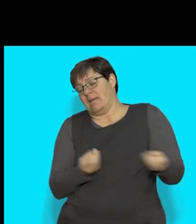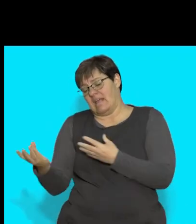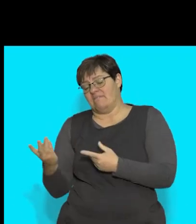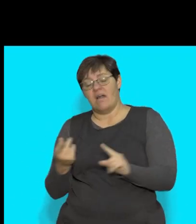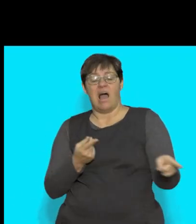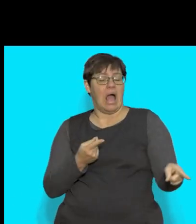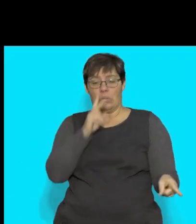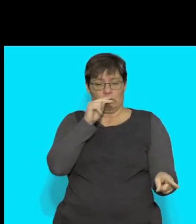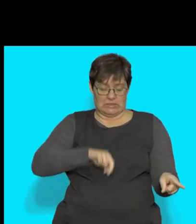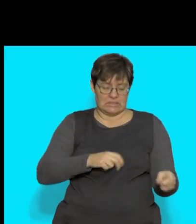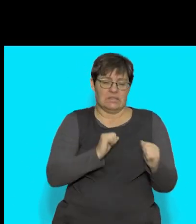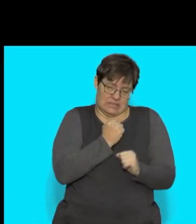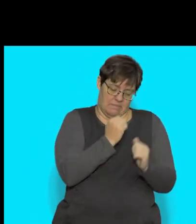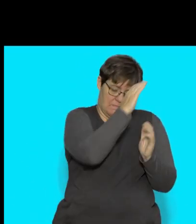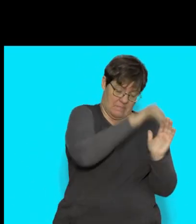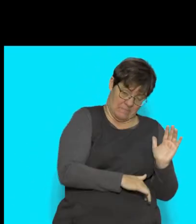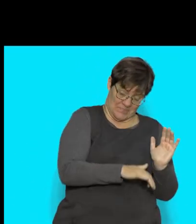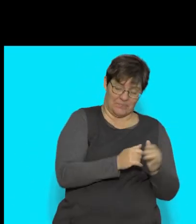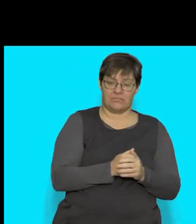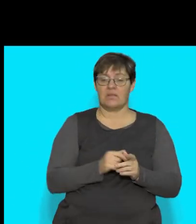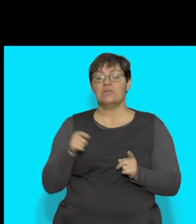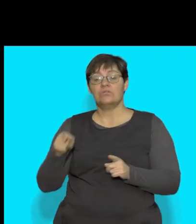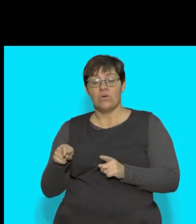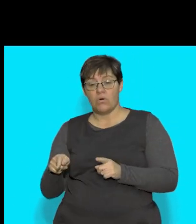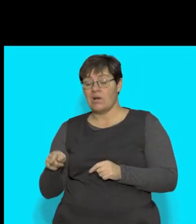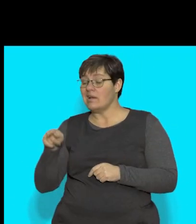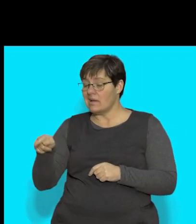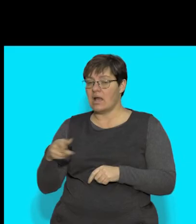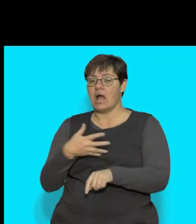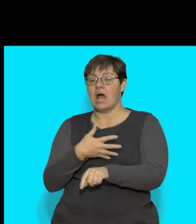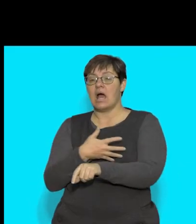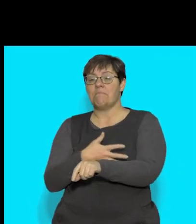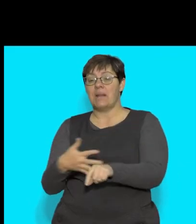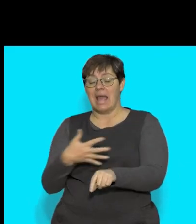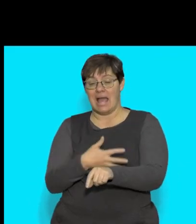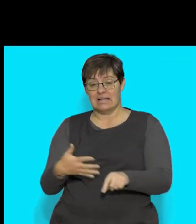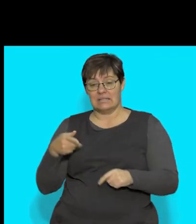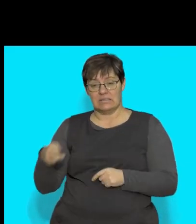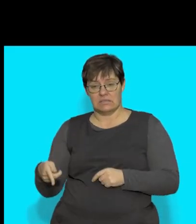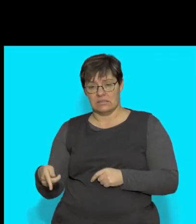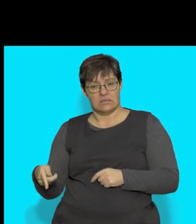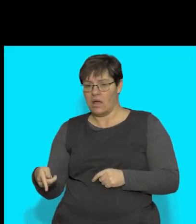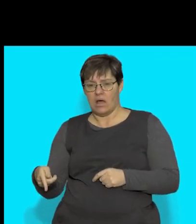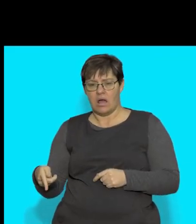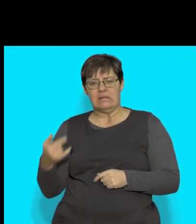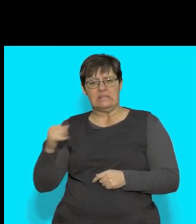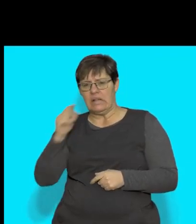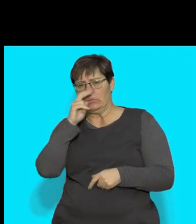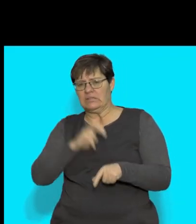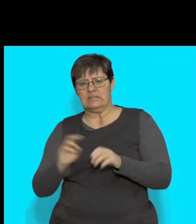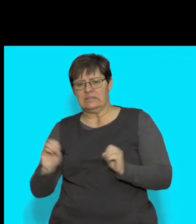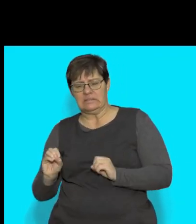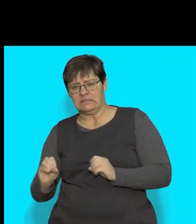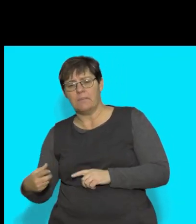term excretion, right? Whatever I don't need goes back into the tubes. Now, guys,